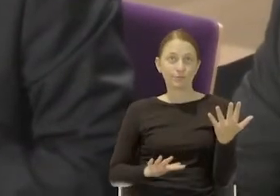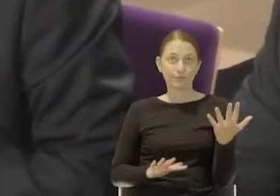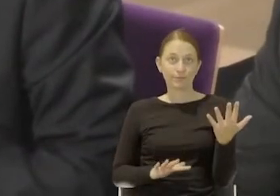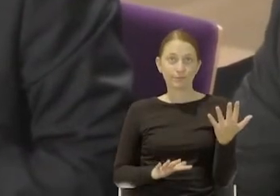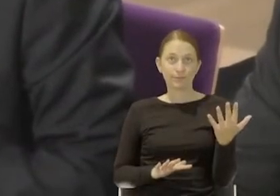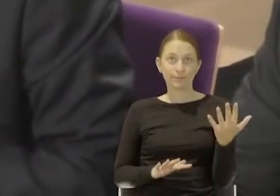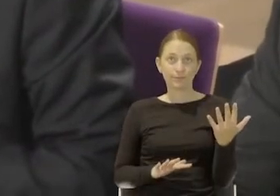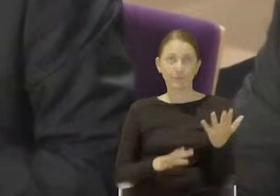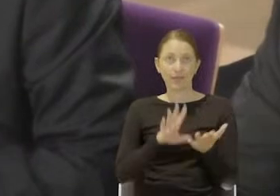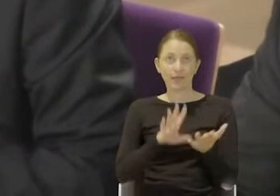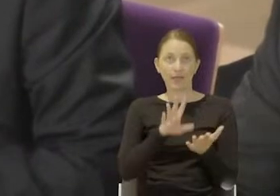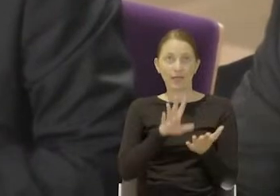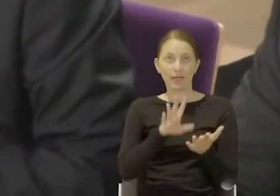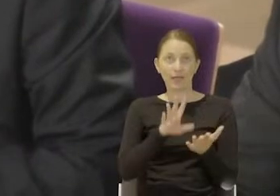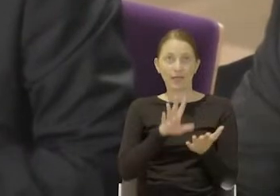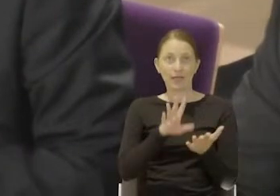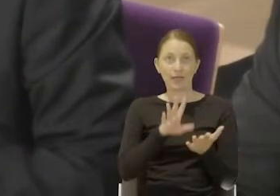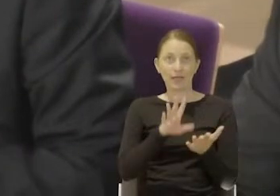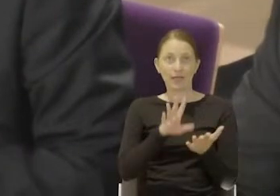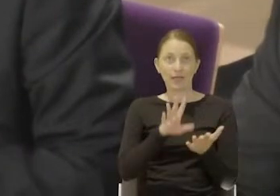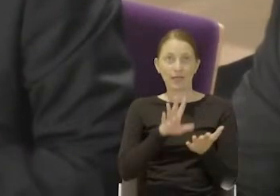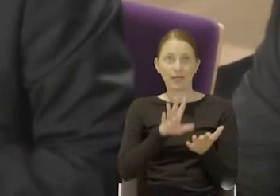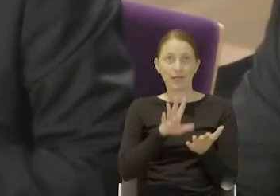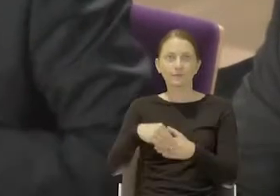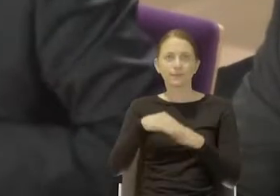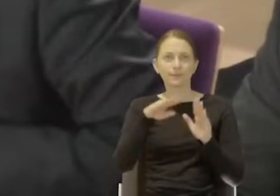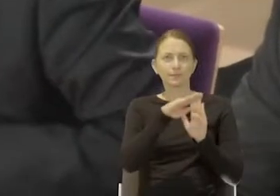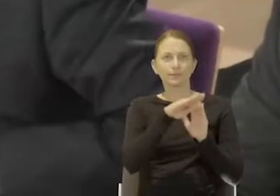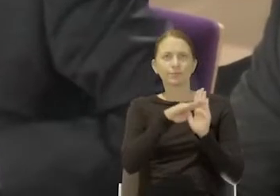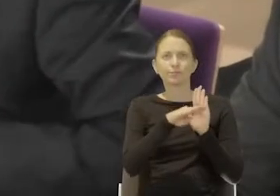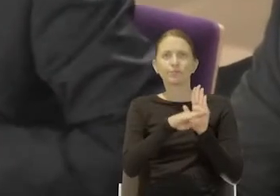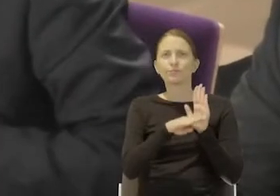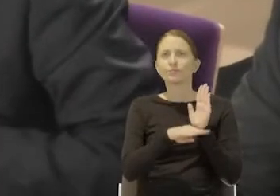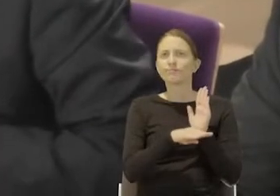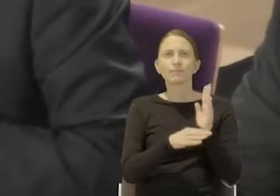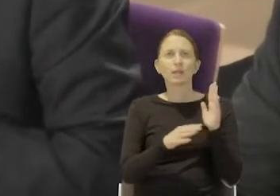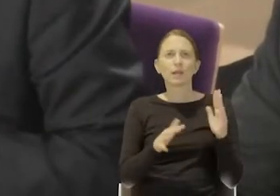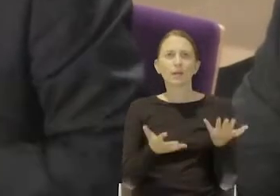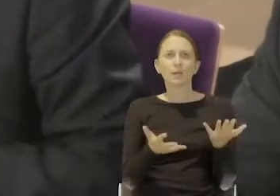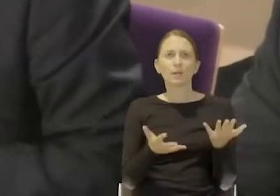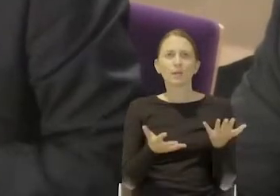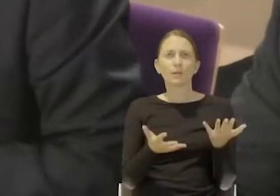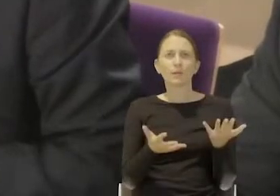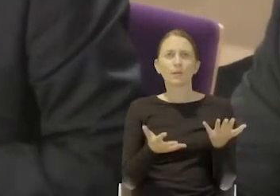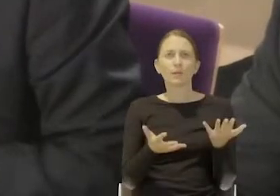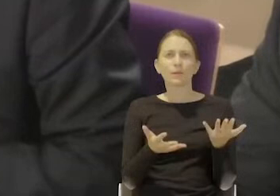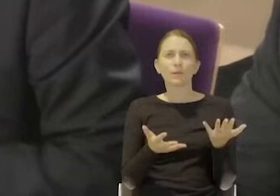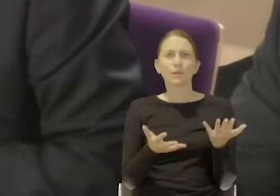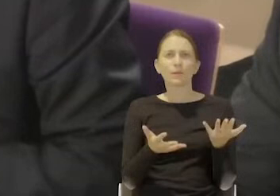first voluntary report regarding the implementation of the agenda